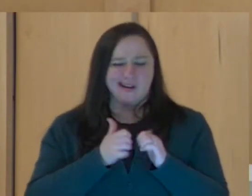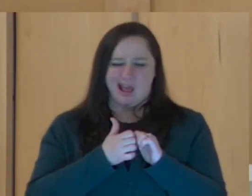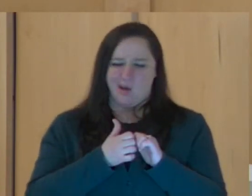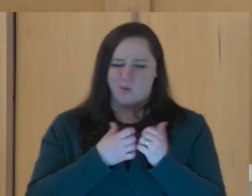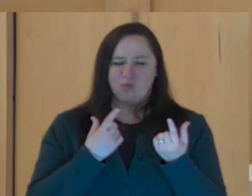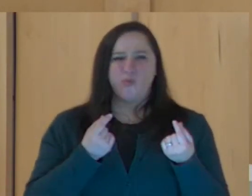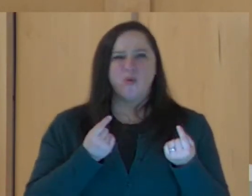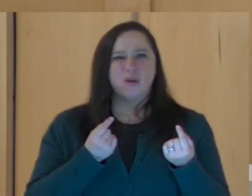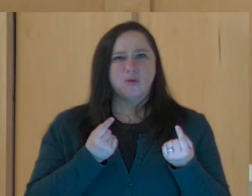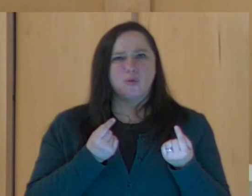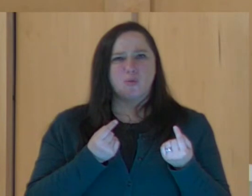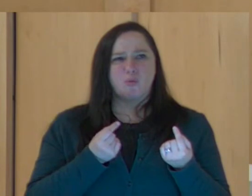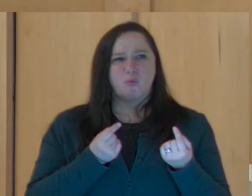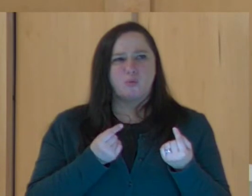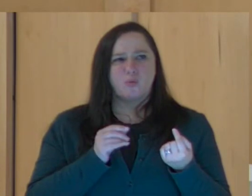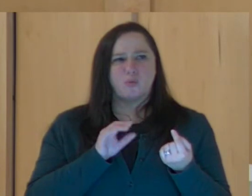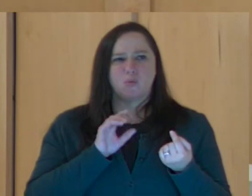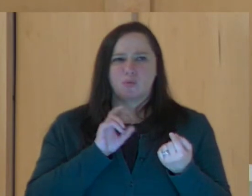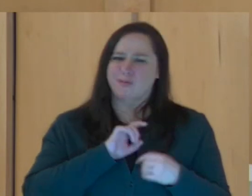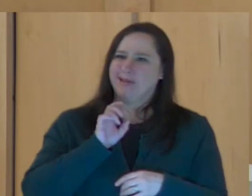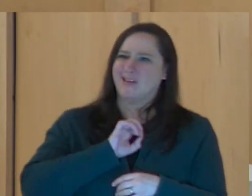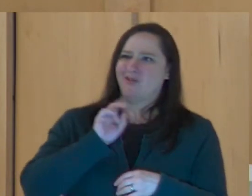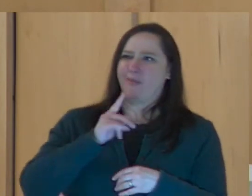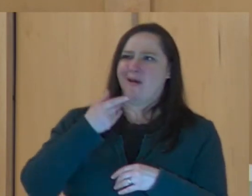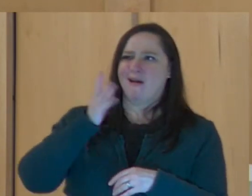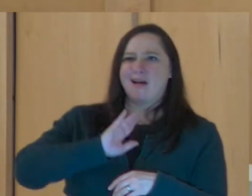God? Not as some kind of